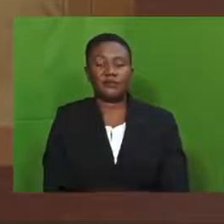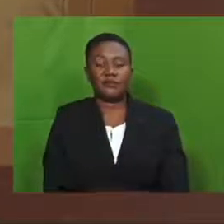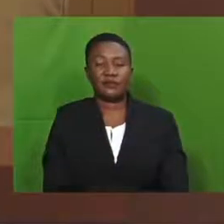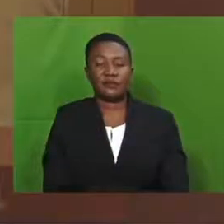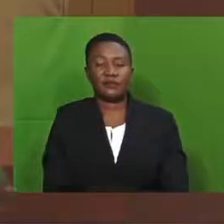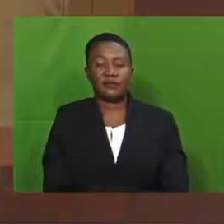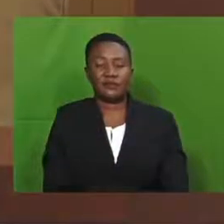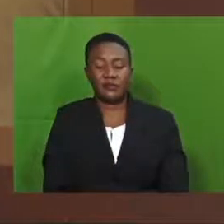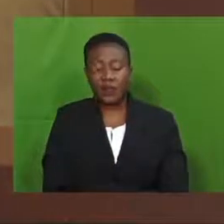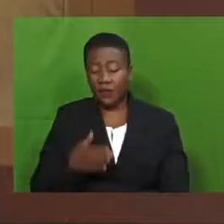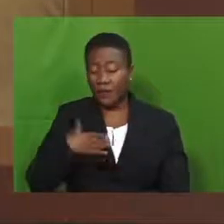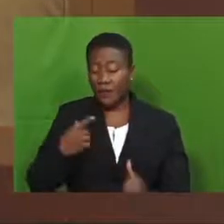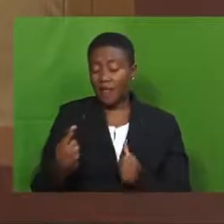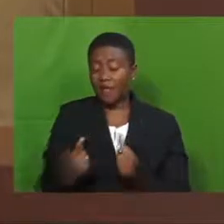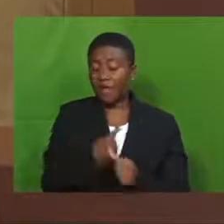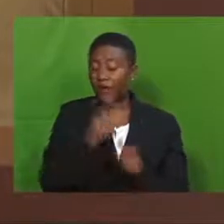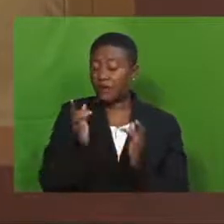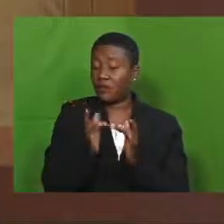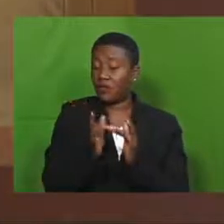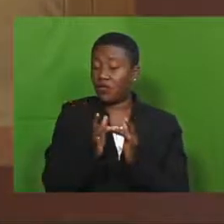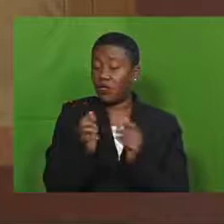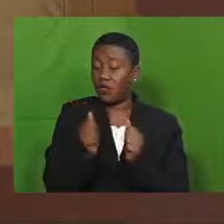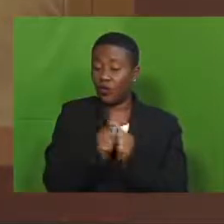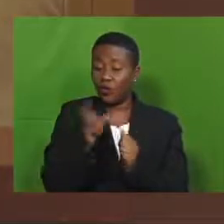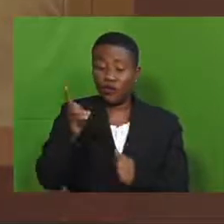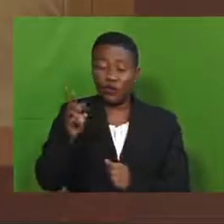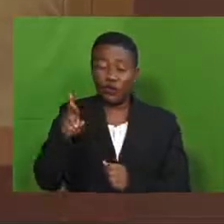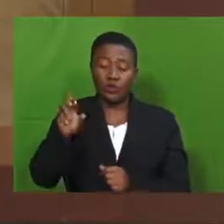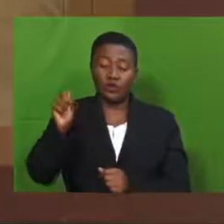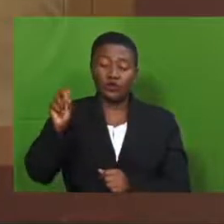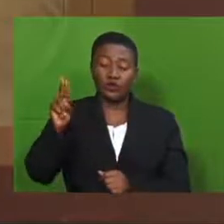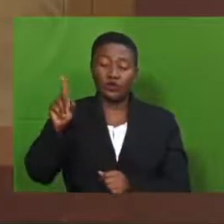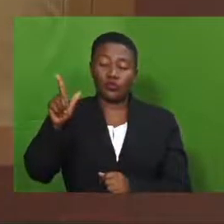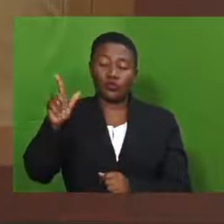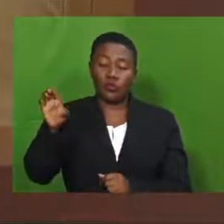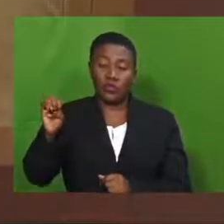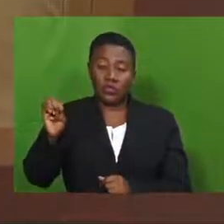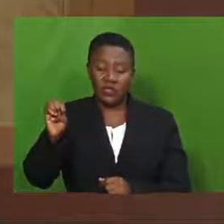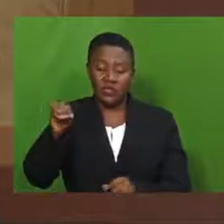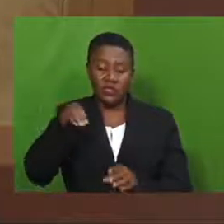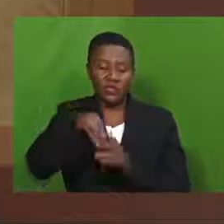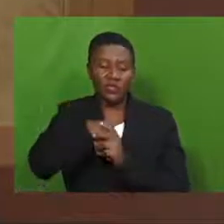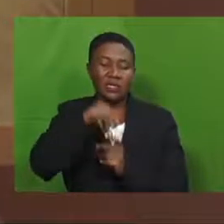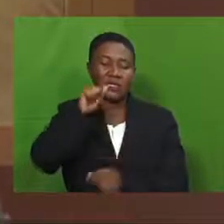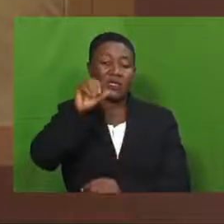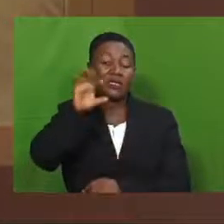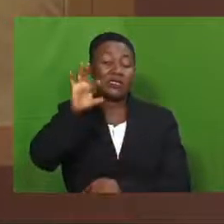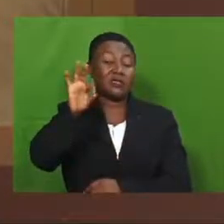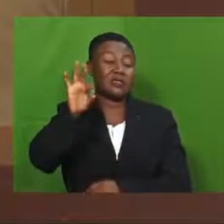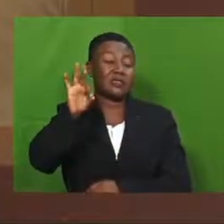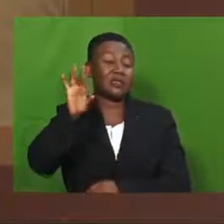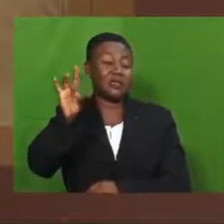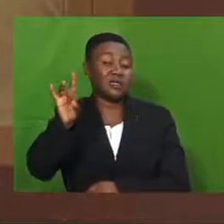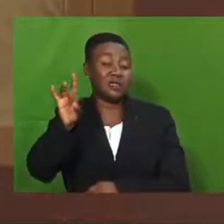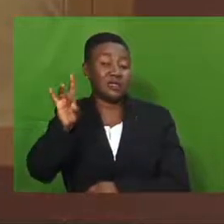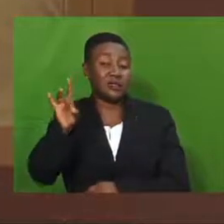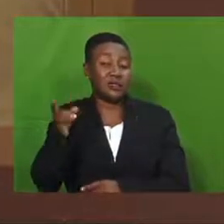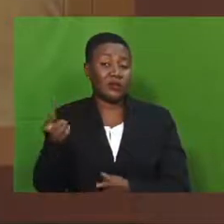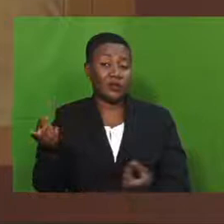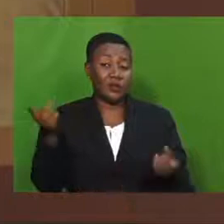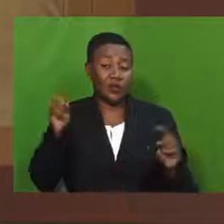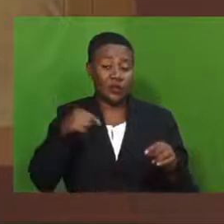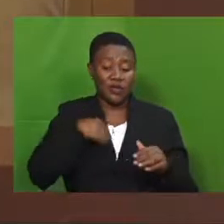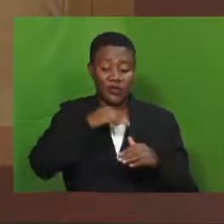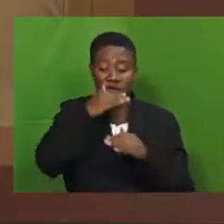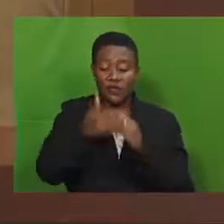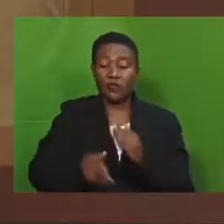first contact with Dr. Sule Garba was in 1998 when I had finished university.